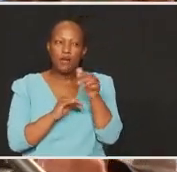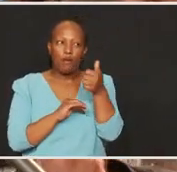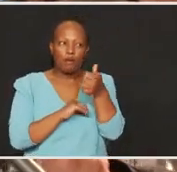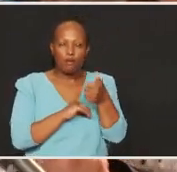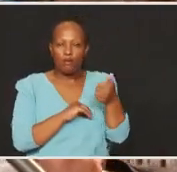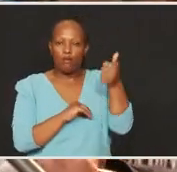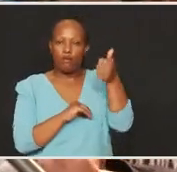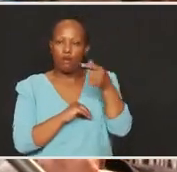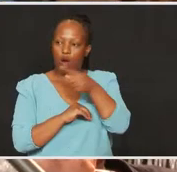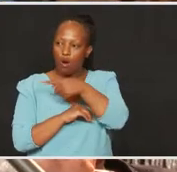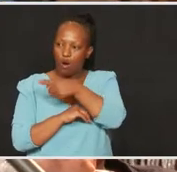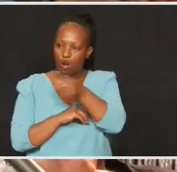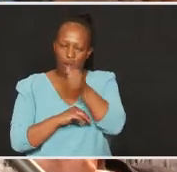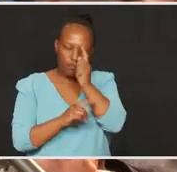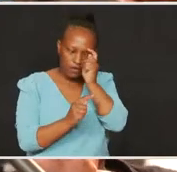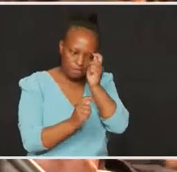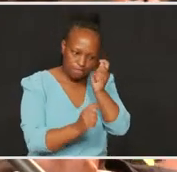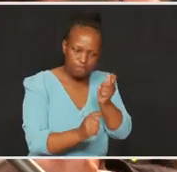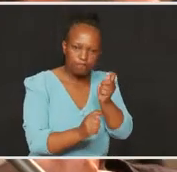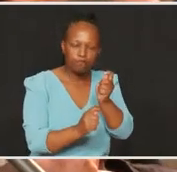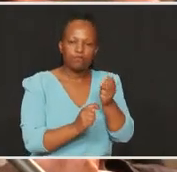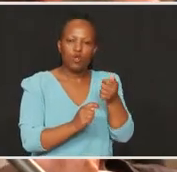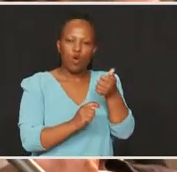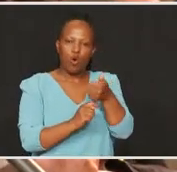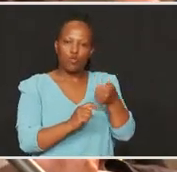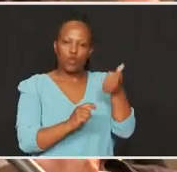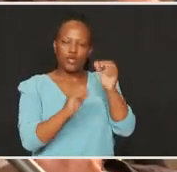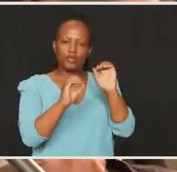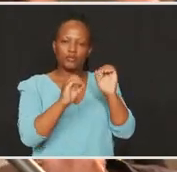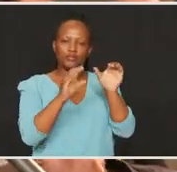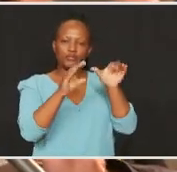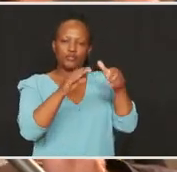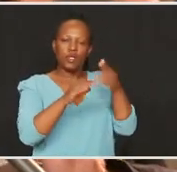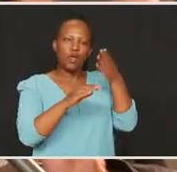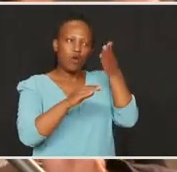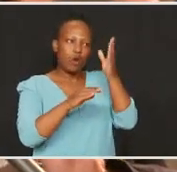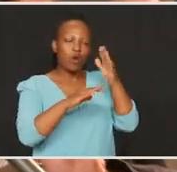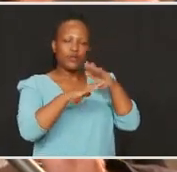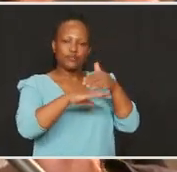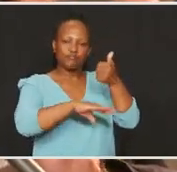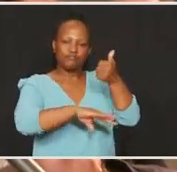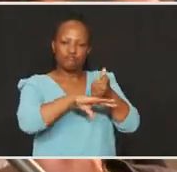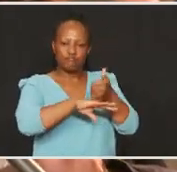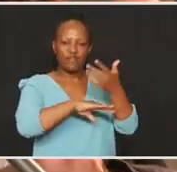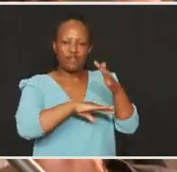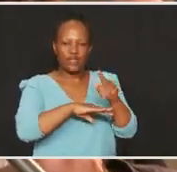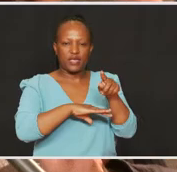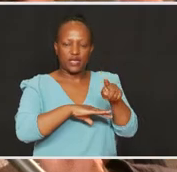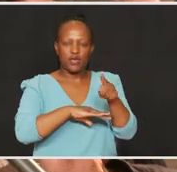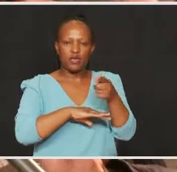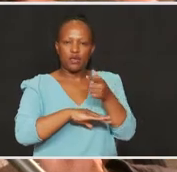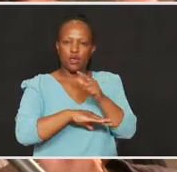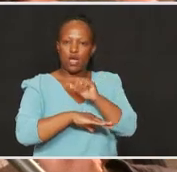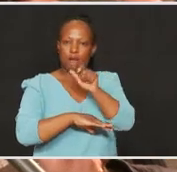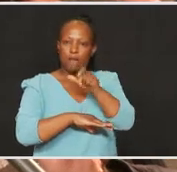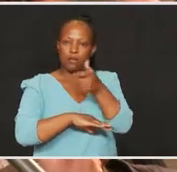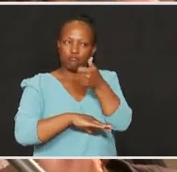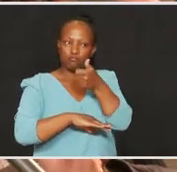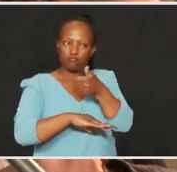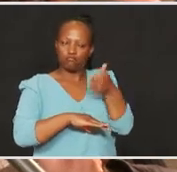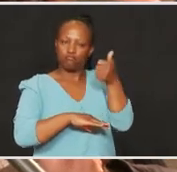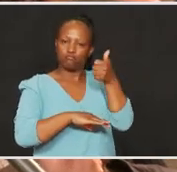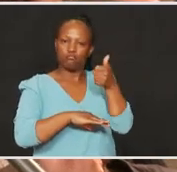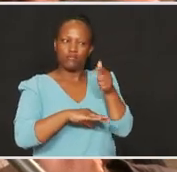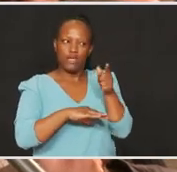for there is no Authority except that which God has established the authorities that exist have been